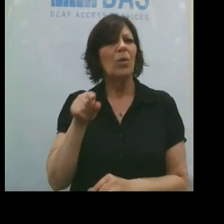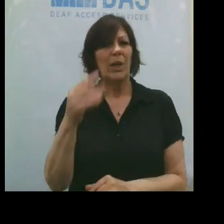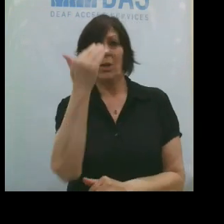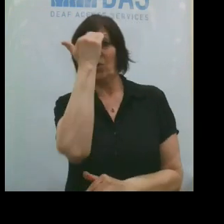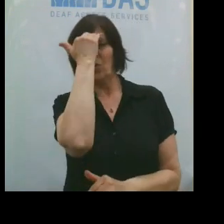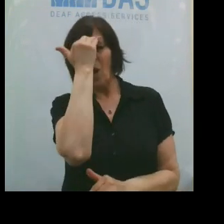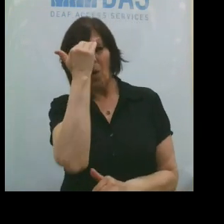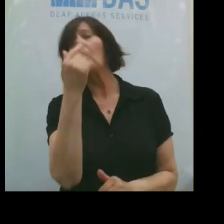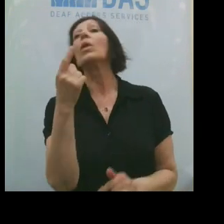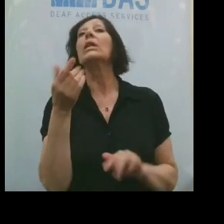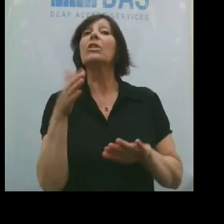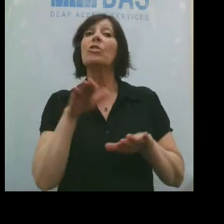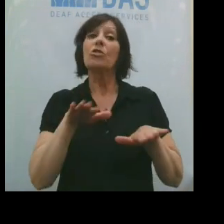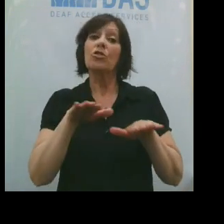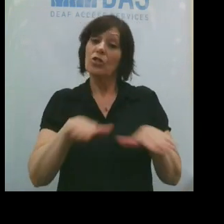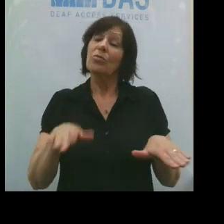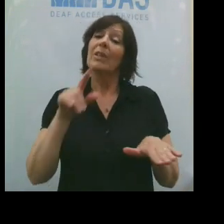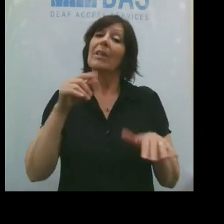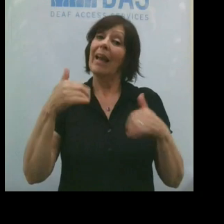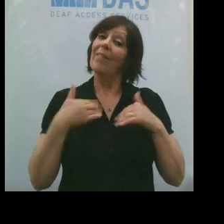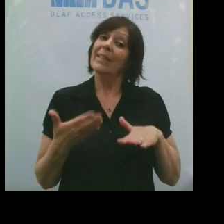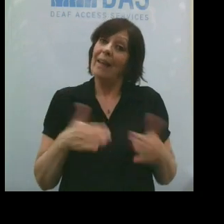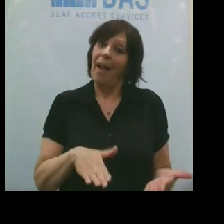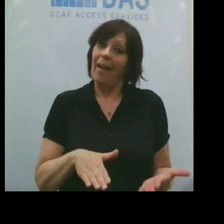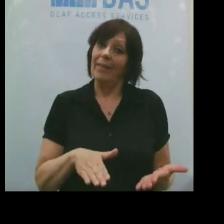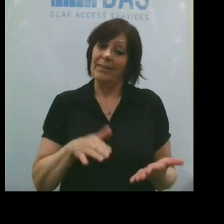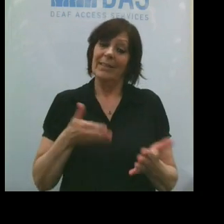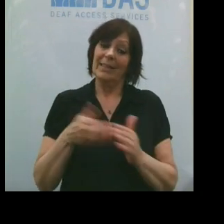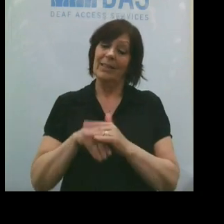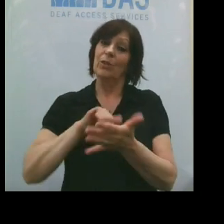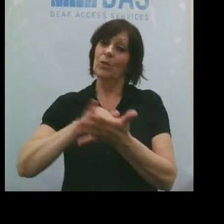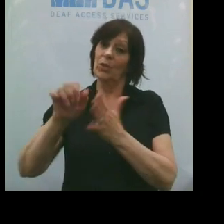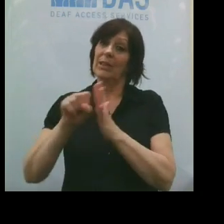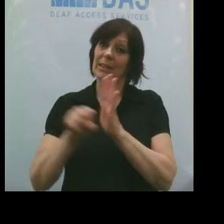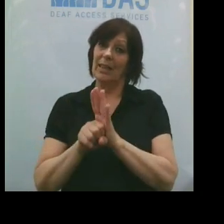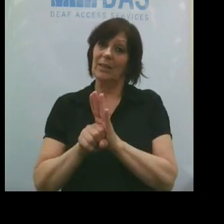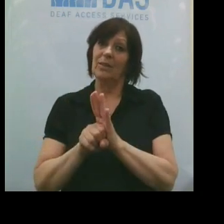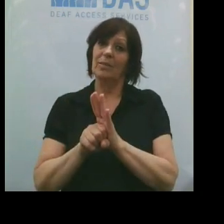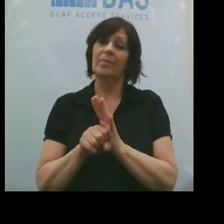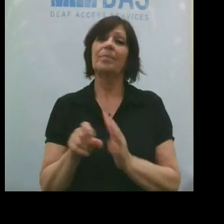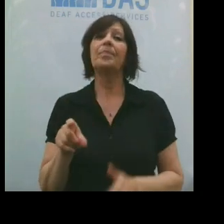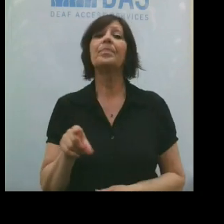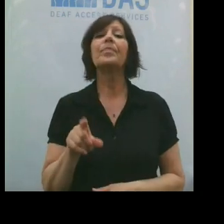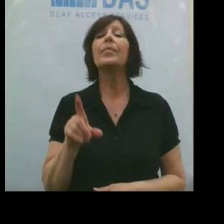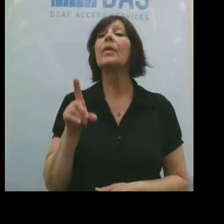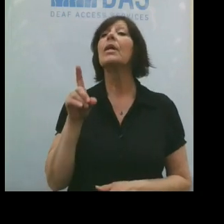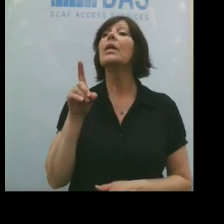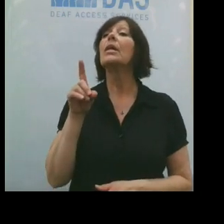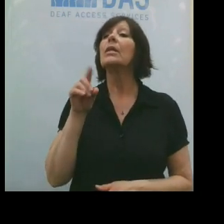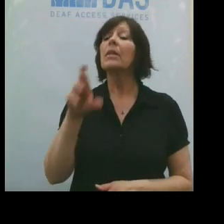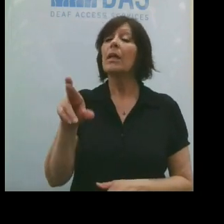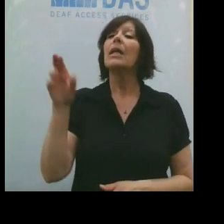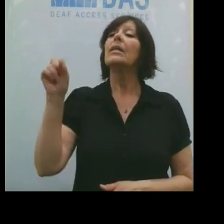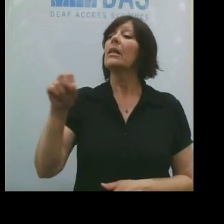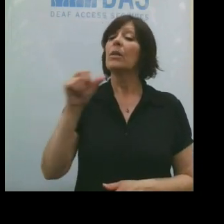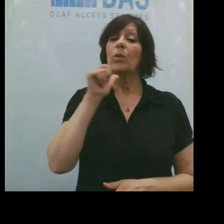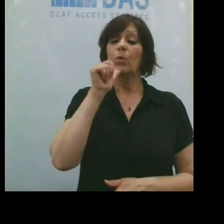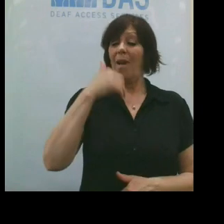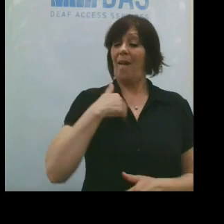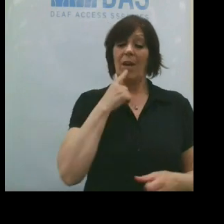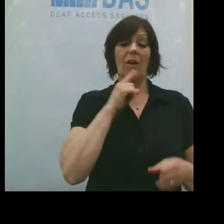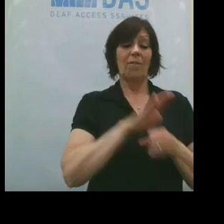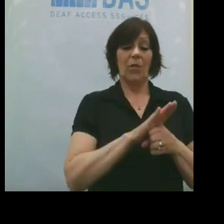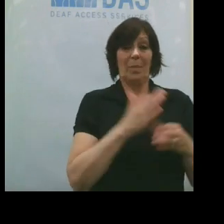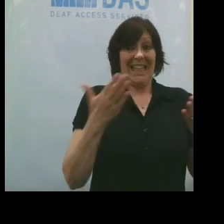that it has killed children in New York State and the rest of the United States. And Dr. Burstein, while we do not have a confirmed case, we do